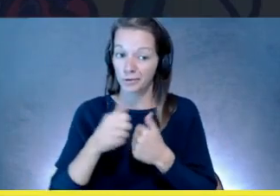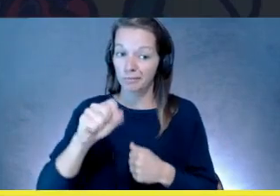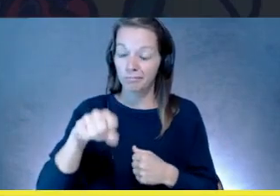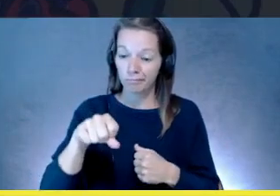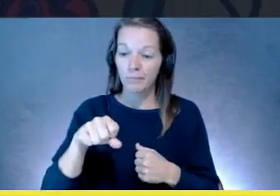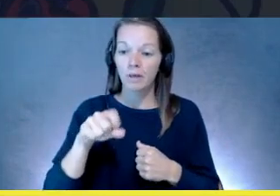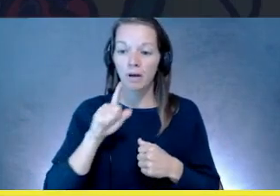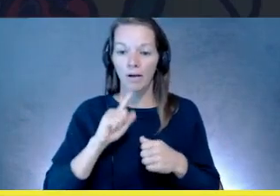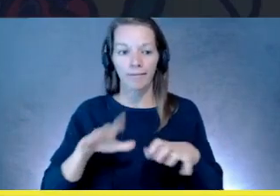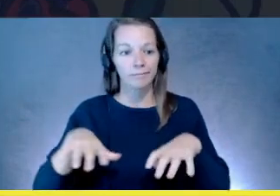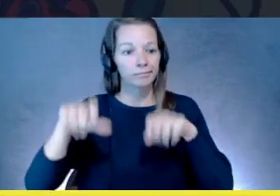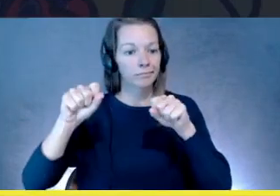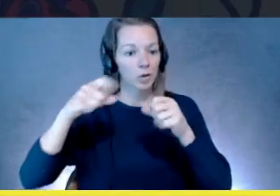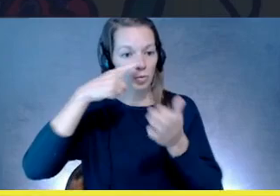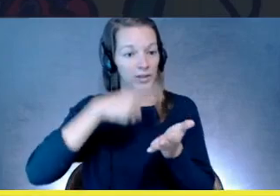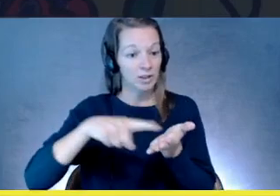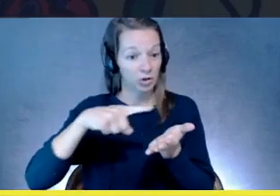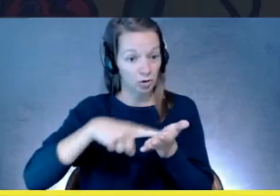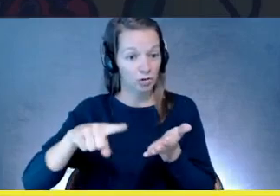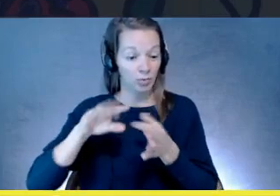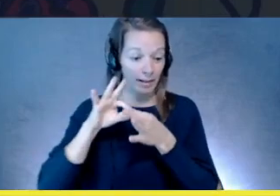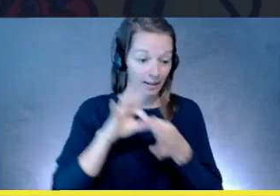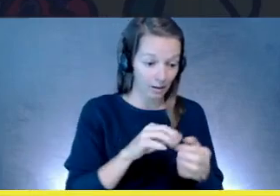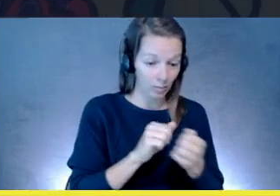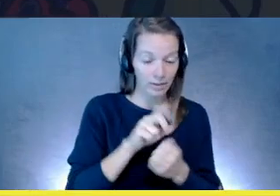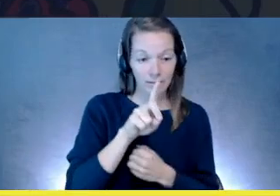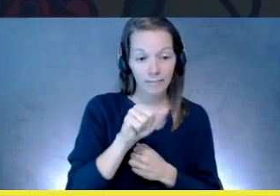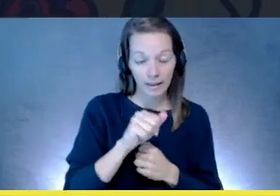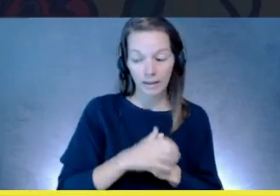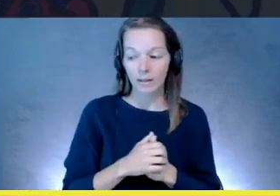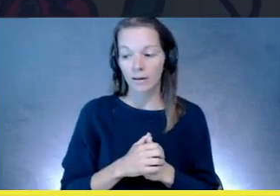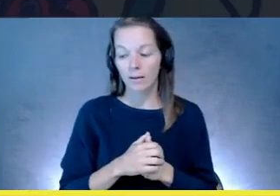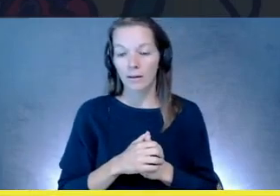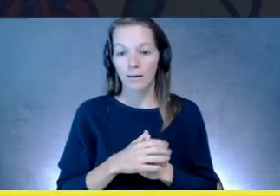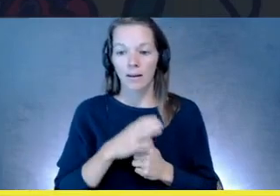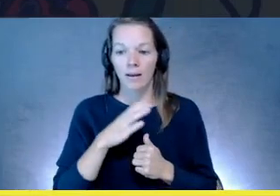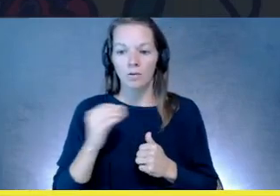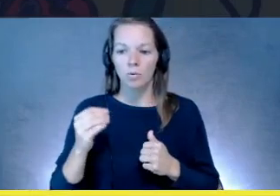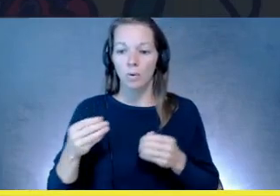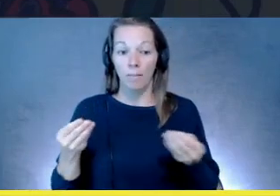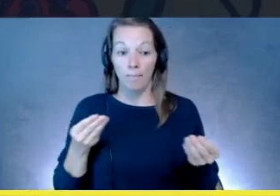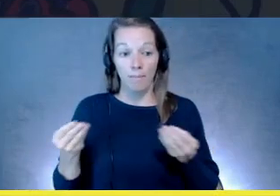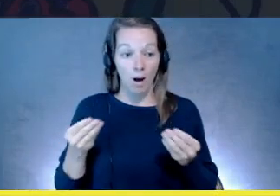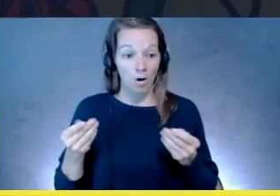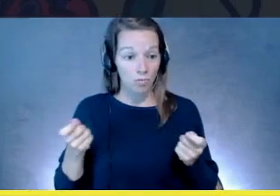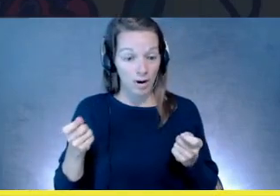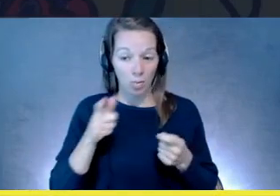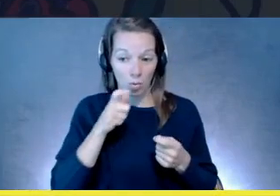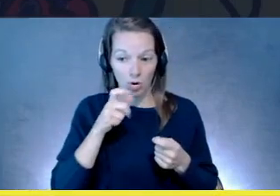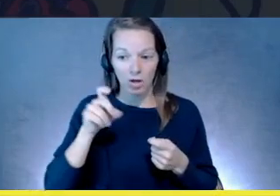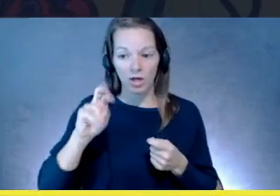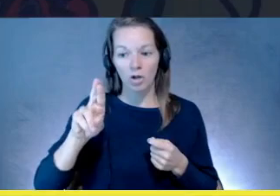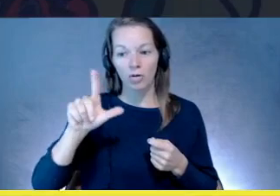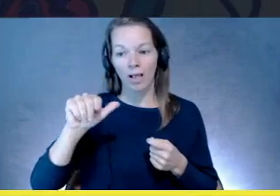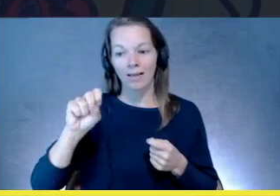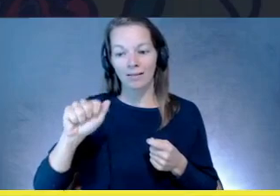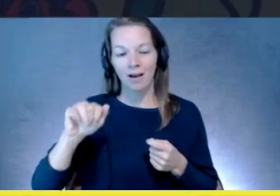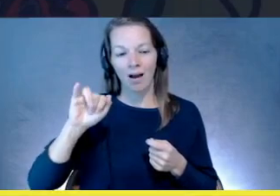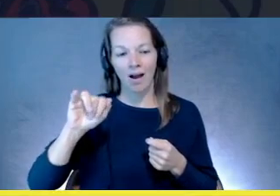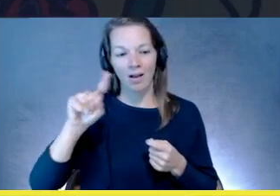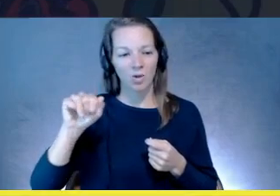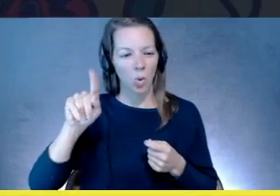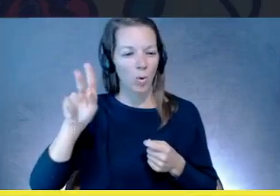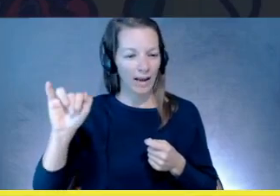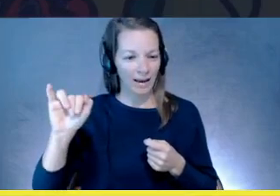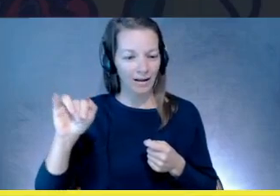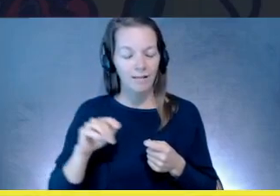conducting research in the area of disability. To moderate that panel, I'm going to turn it over to Dr. Lisa Iazzoni, who you have met, professor of